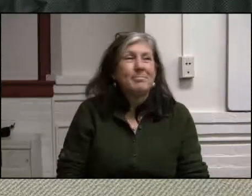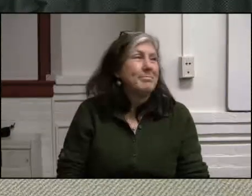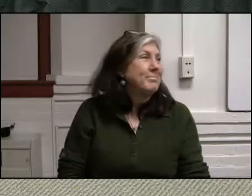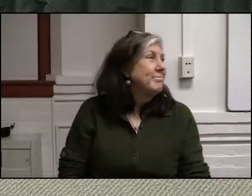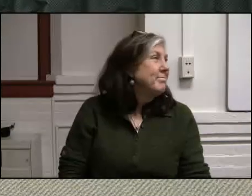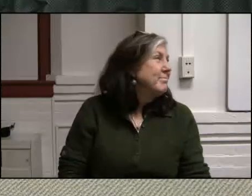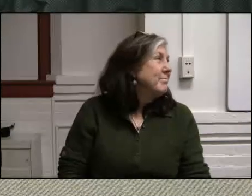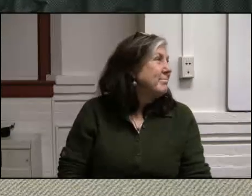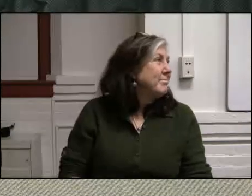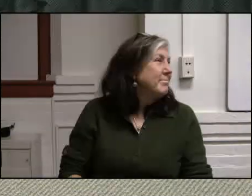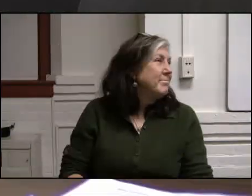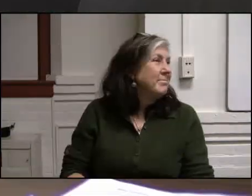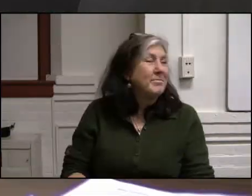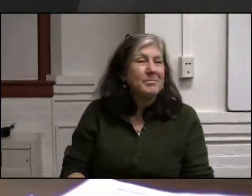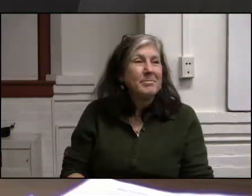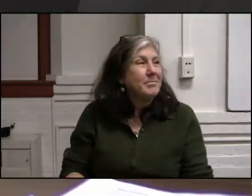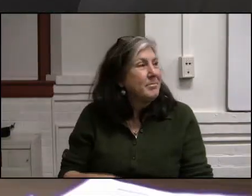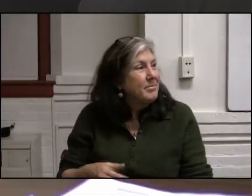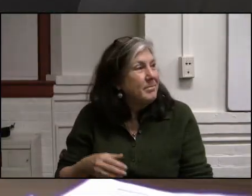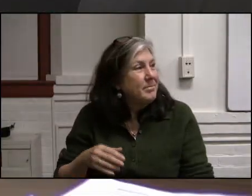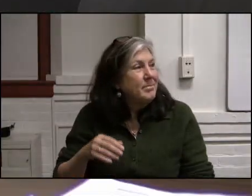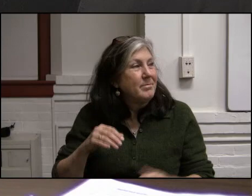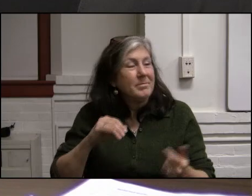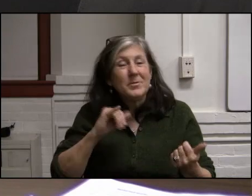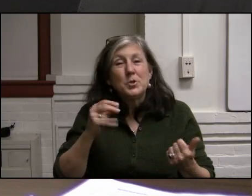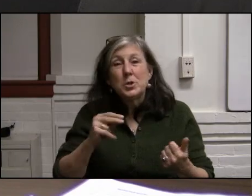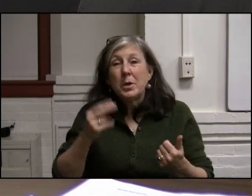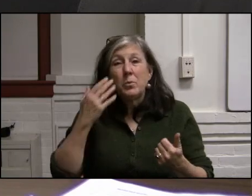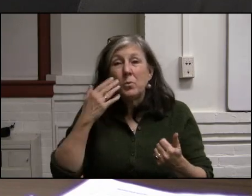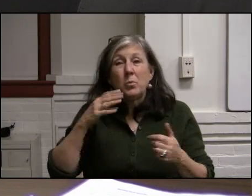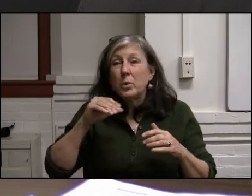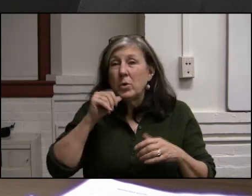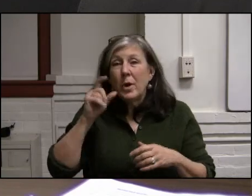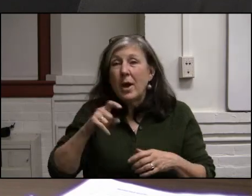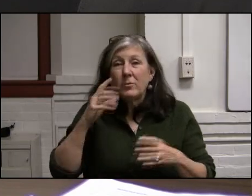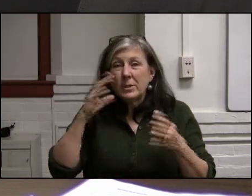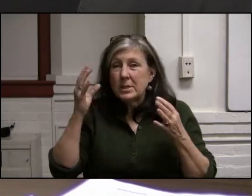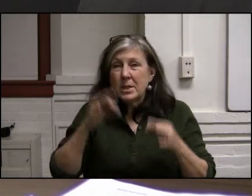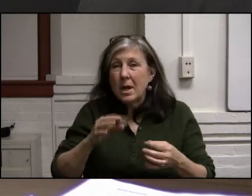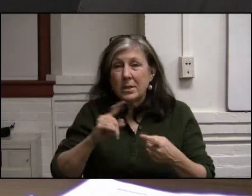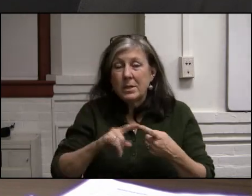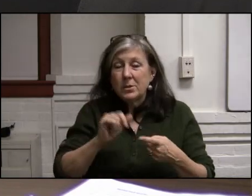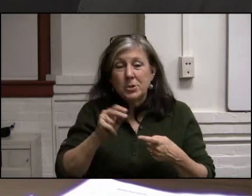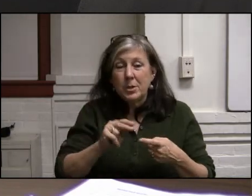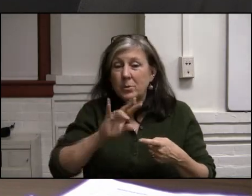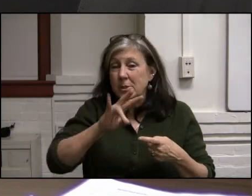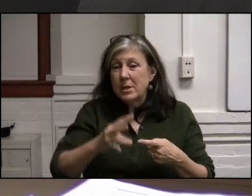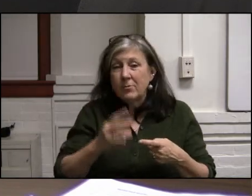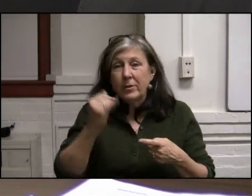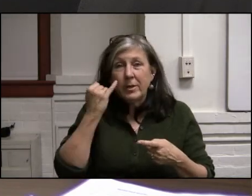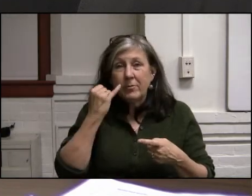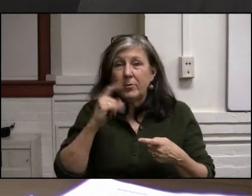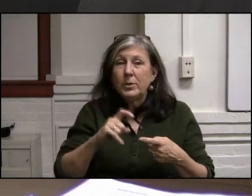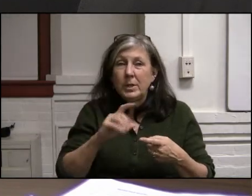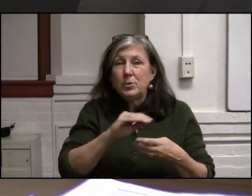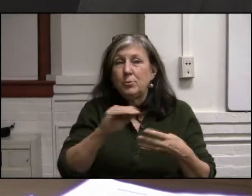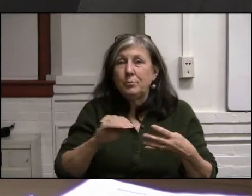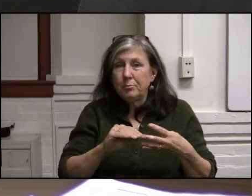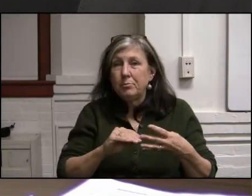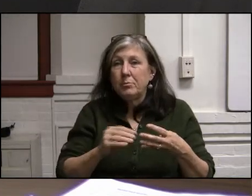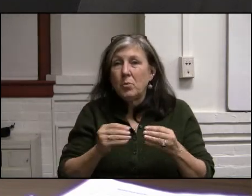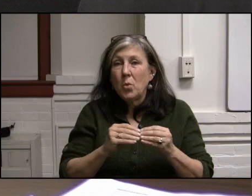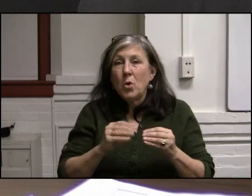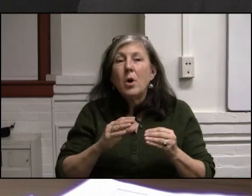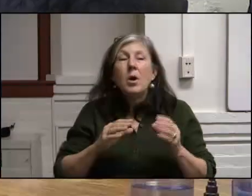If it We snows, don't we're have having to a meeting. decide Doesn't until make any January difference. 7 whether things roll over to the next week. Yeah. Nobody So knows. we're gonna